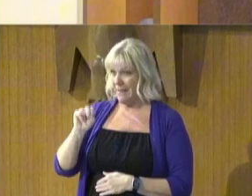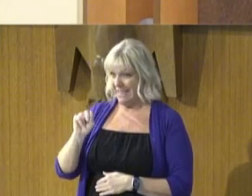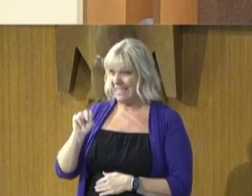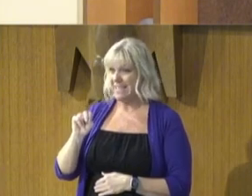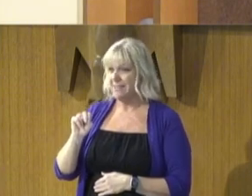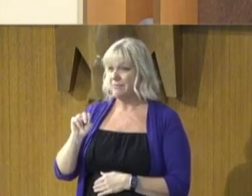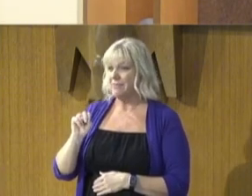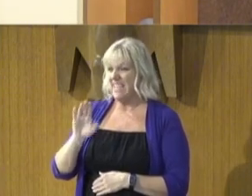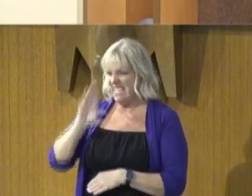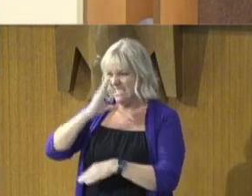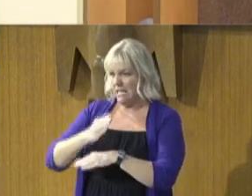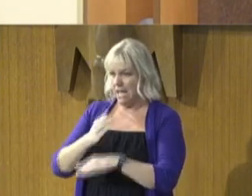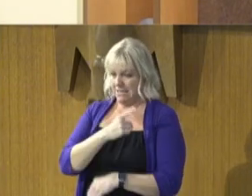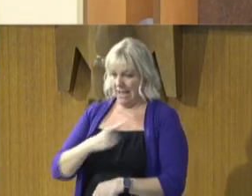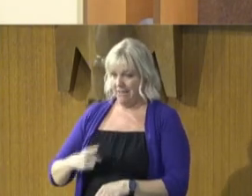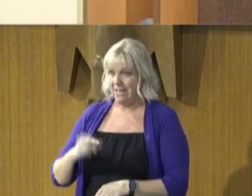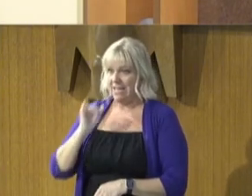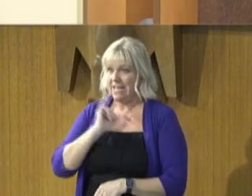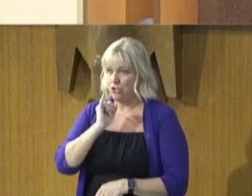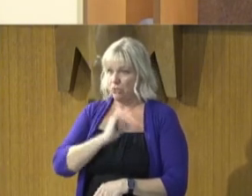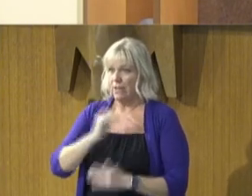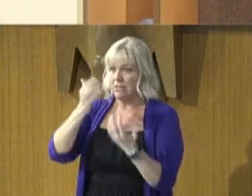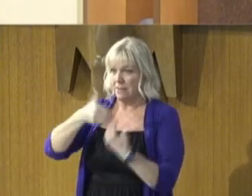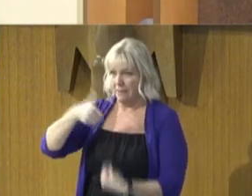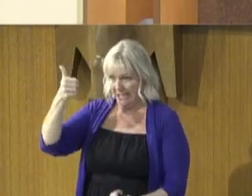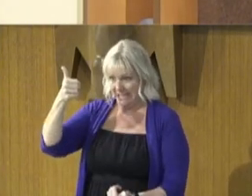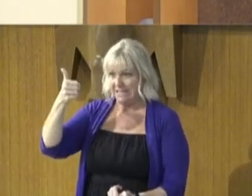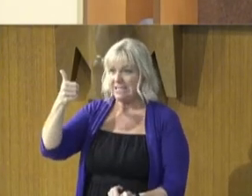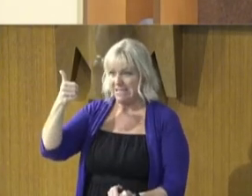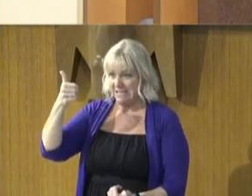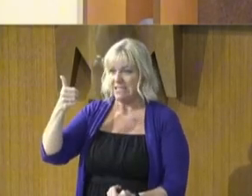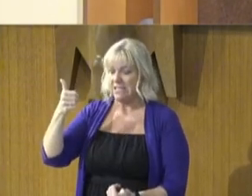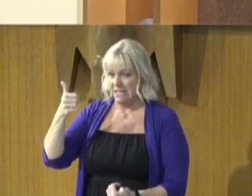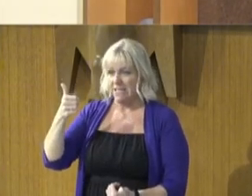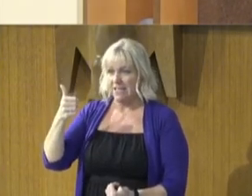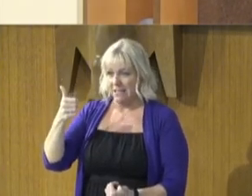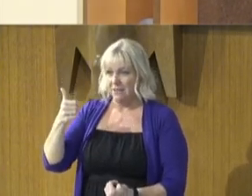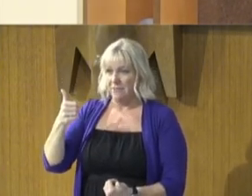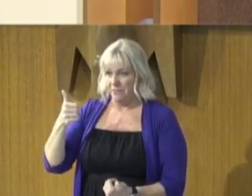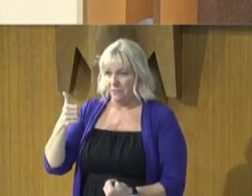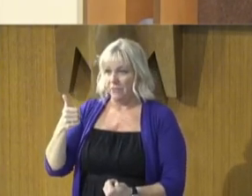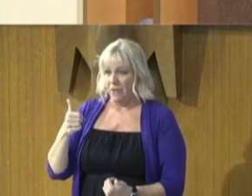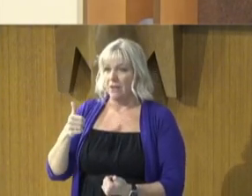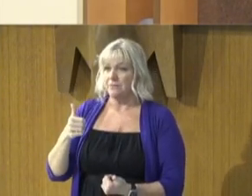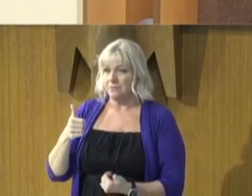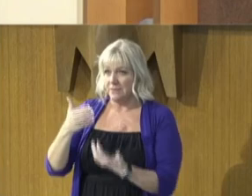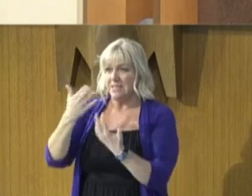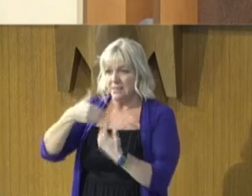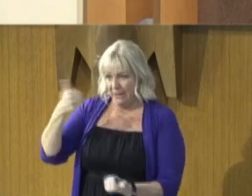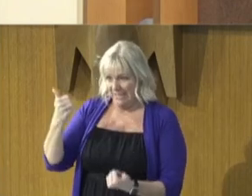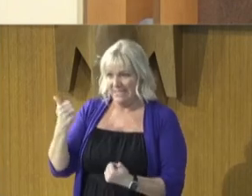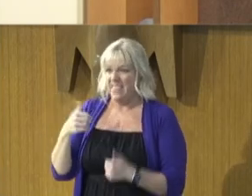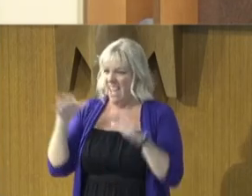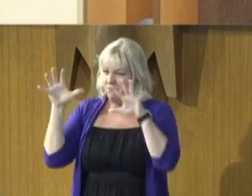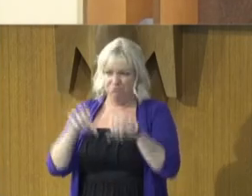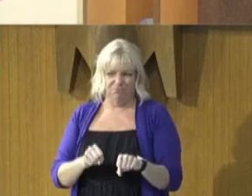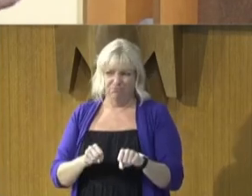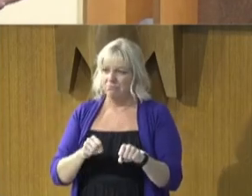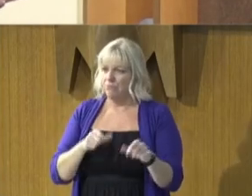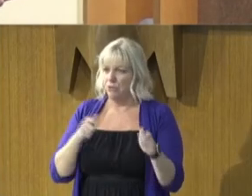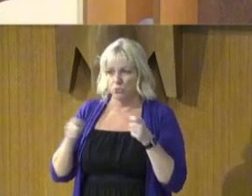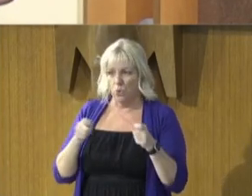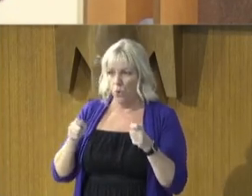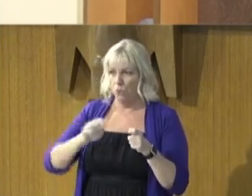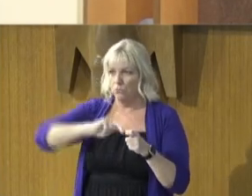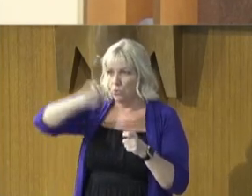the nation of Israel splits into two. There is a coup, and then there is now a northern kingdom of Israel and a southern